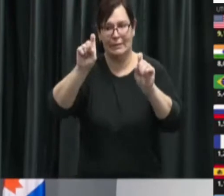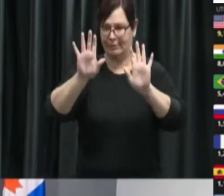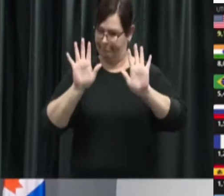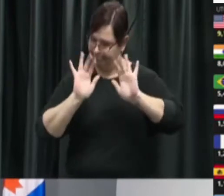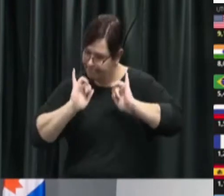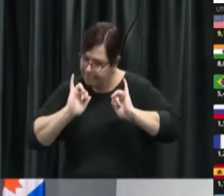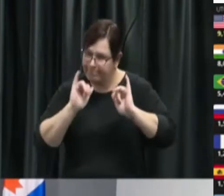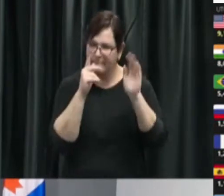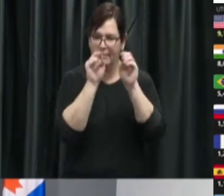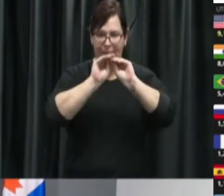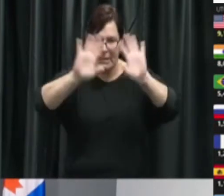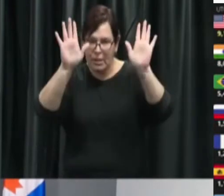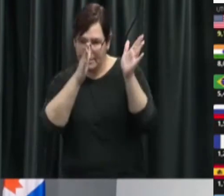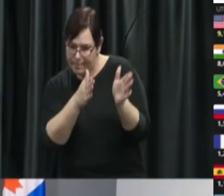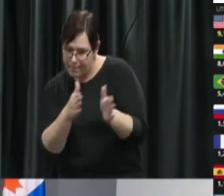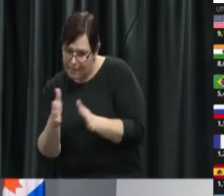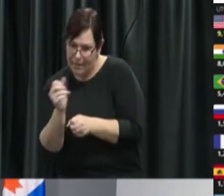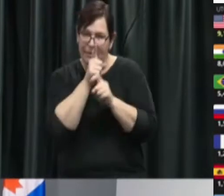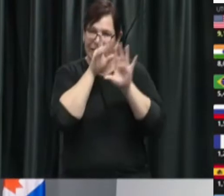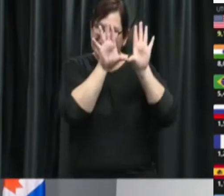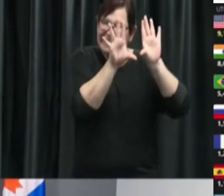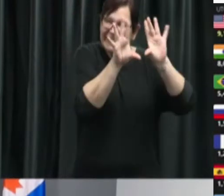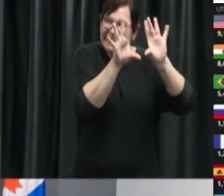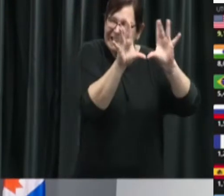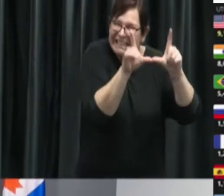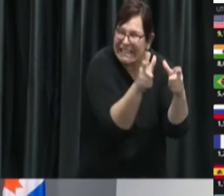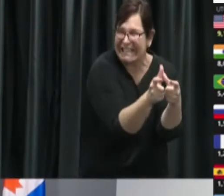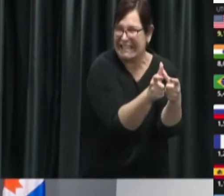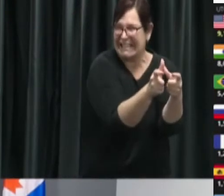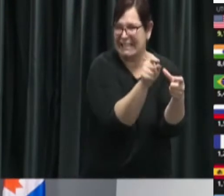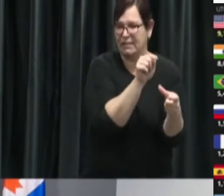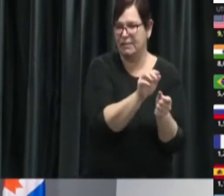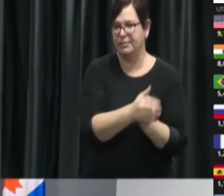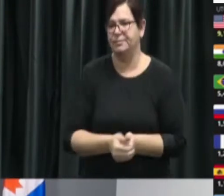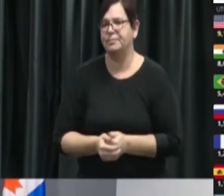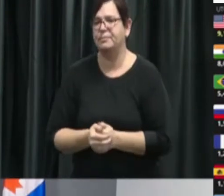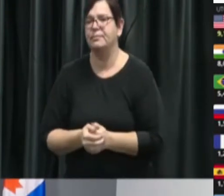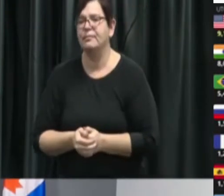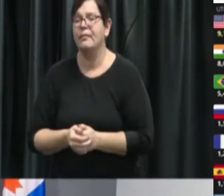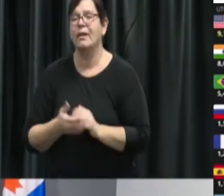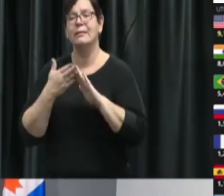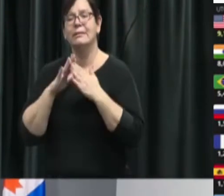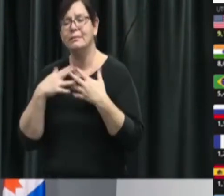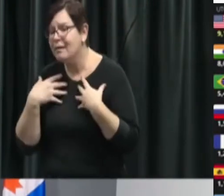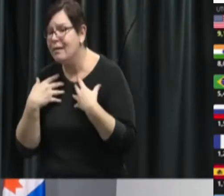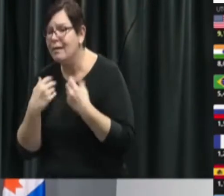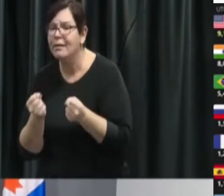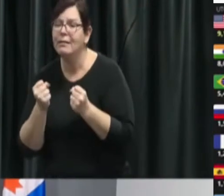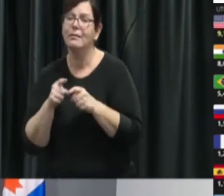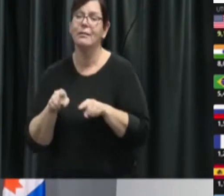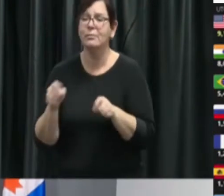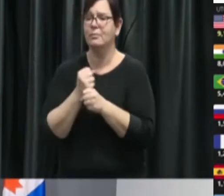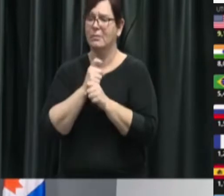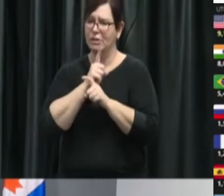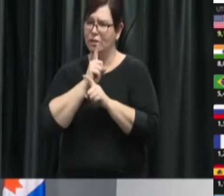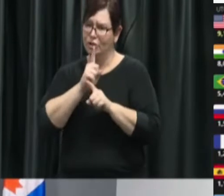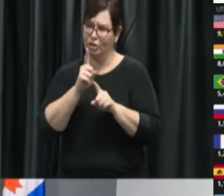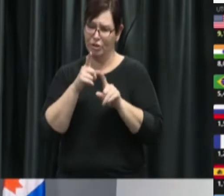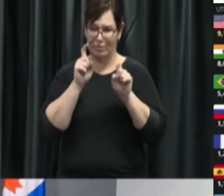The health of a city is determined by the health of the whole city. I